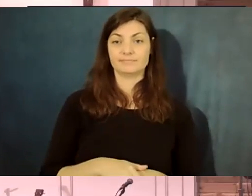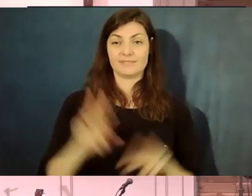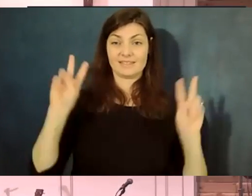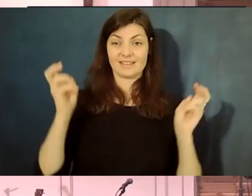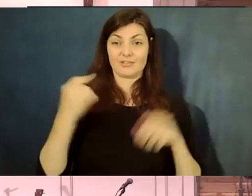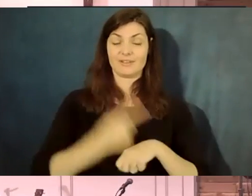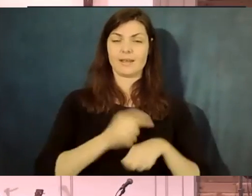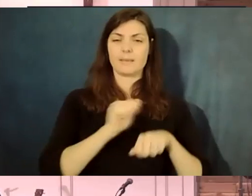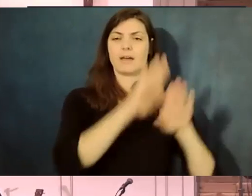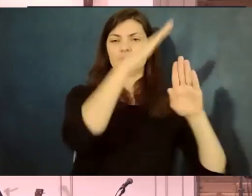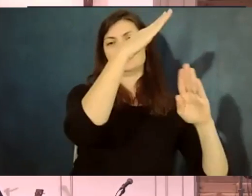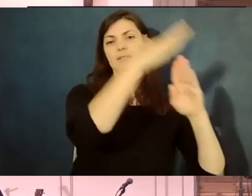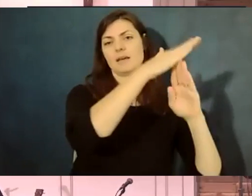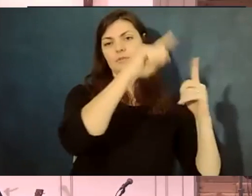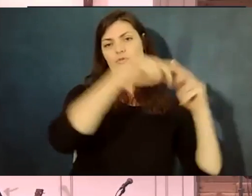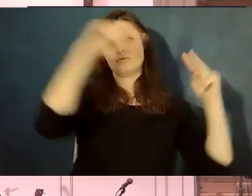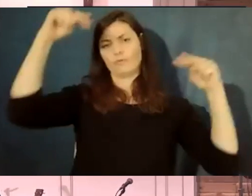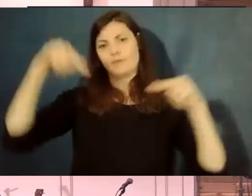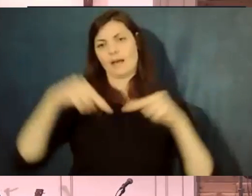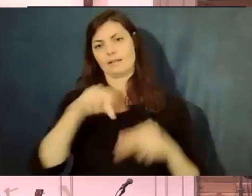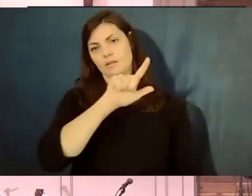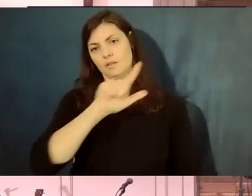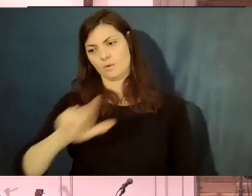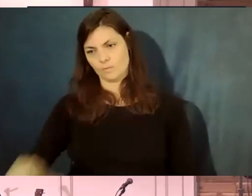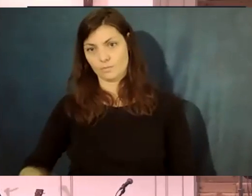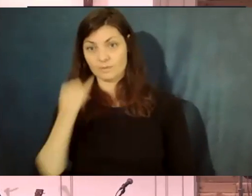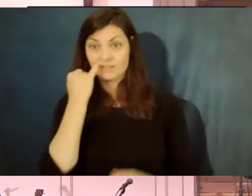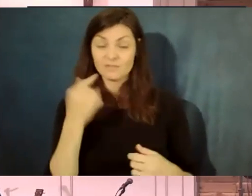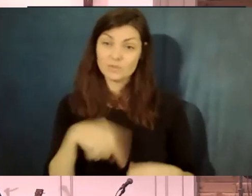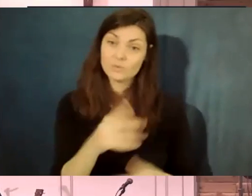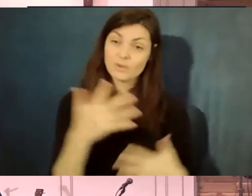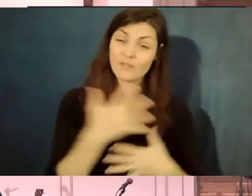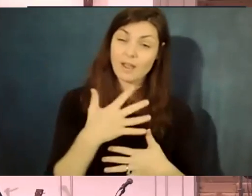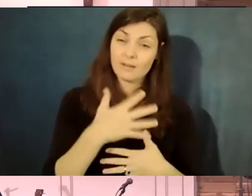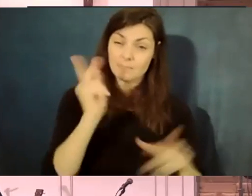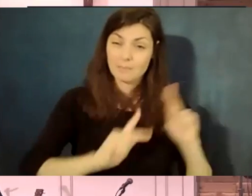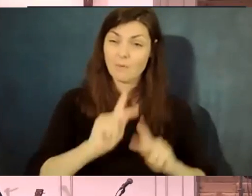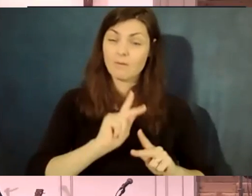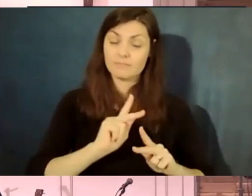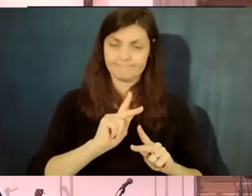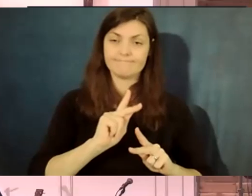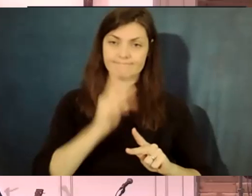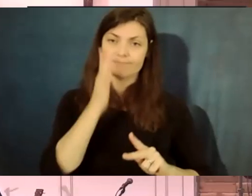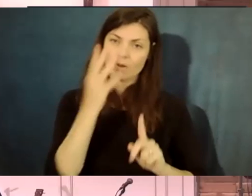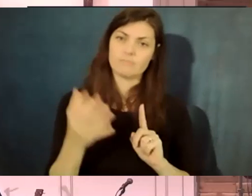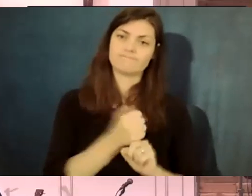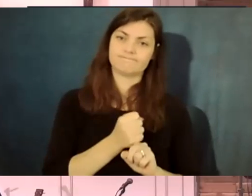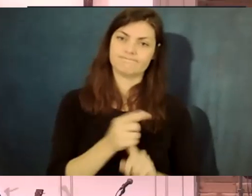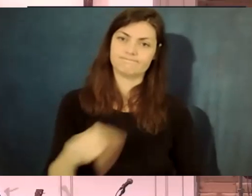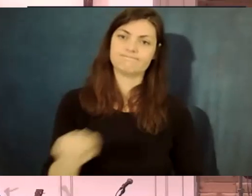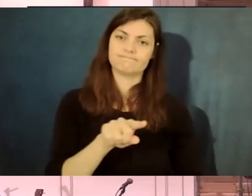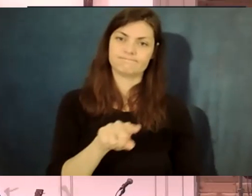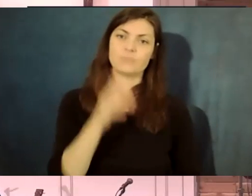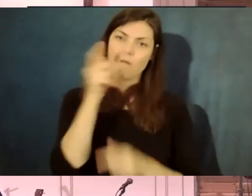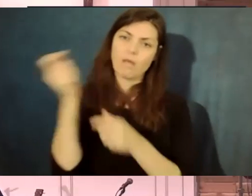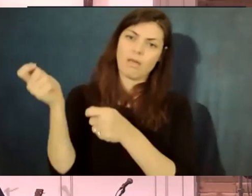low, the fear of man will take you very, very low. What are our idols? What draws